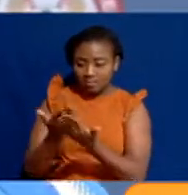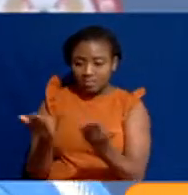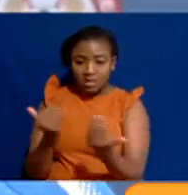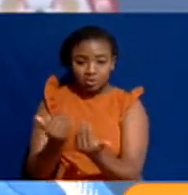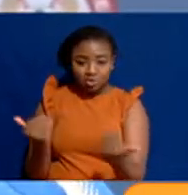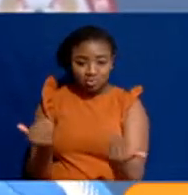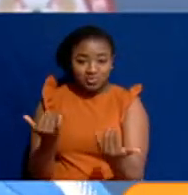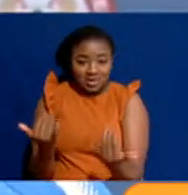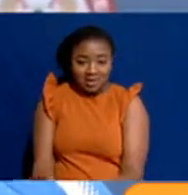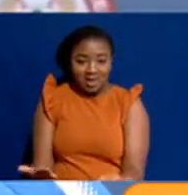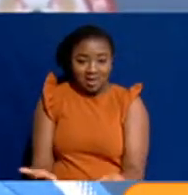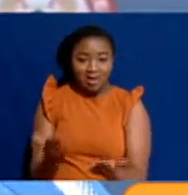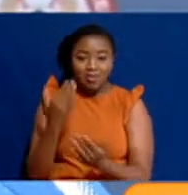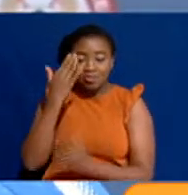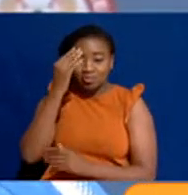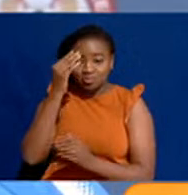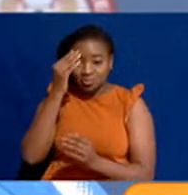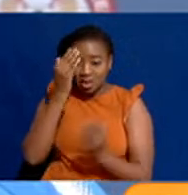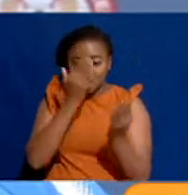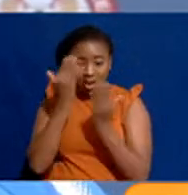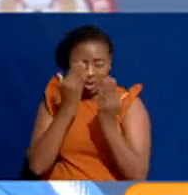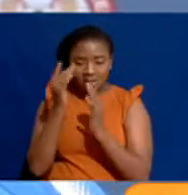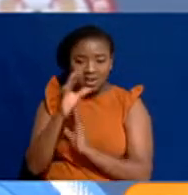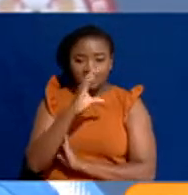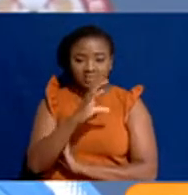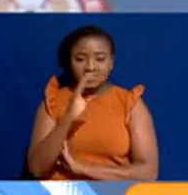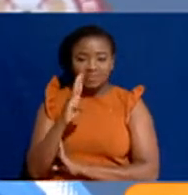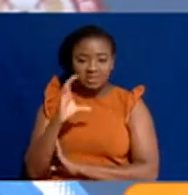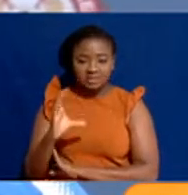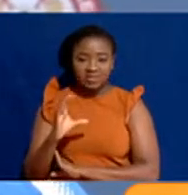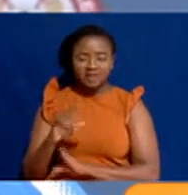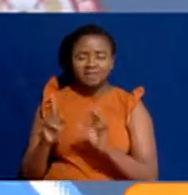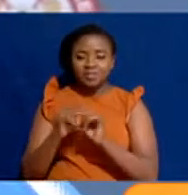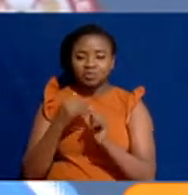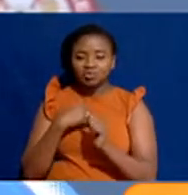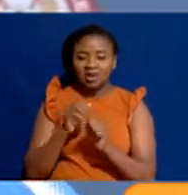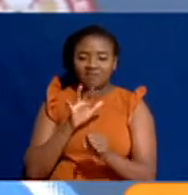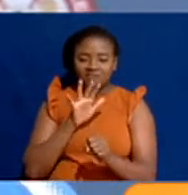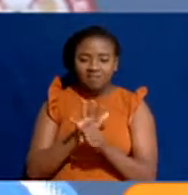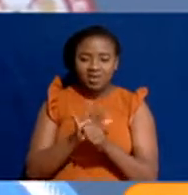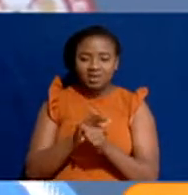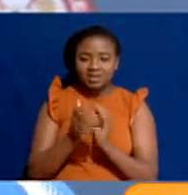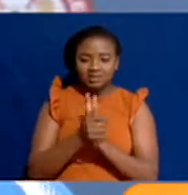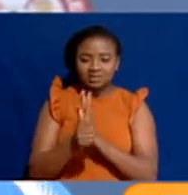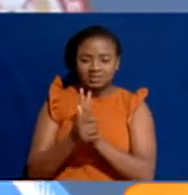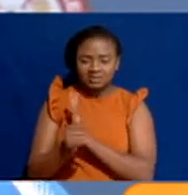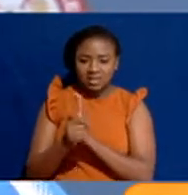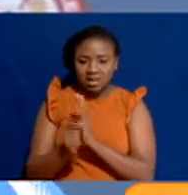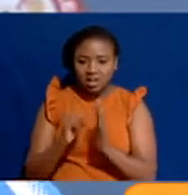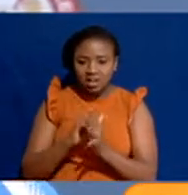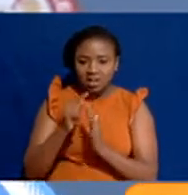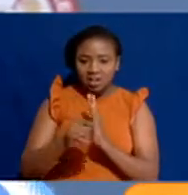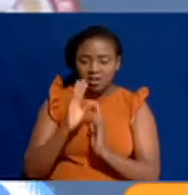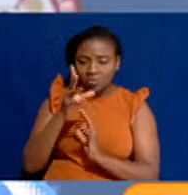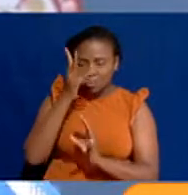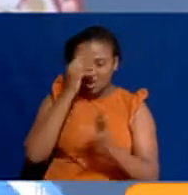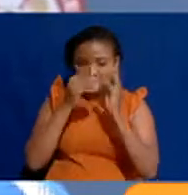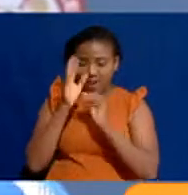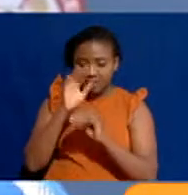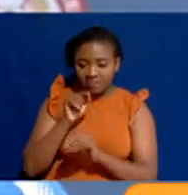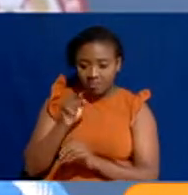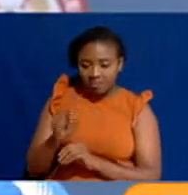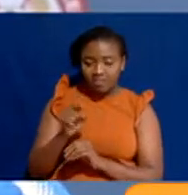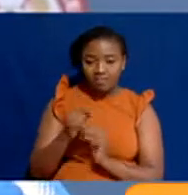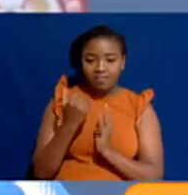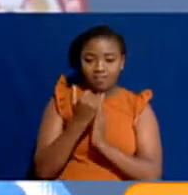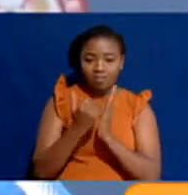CBC, the competence-based curriculum. There are so many skills they are going to learn from this program.